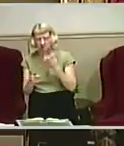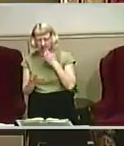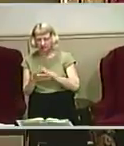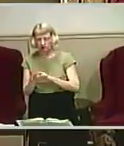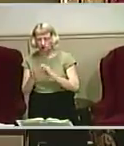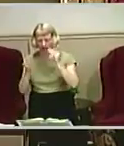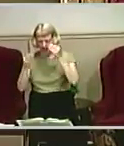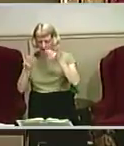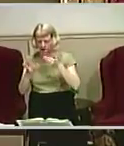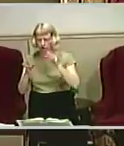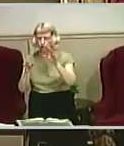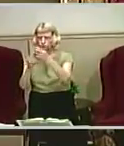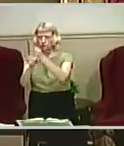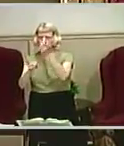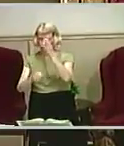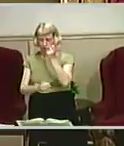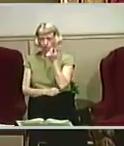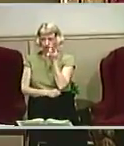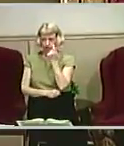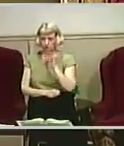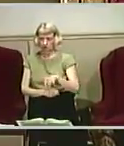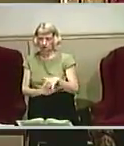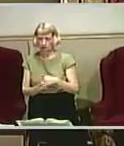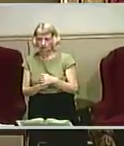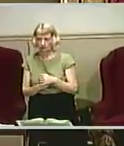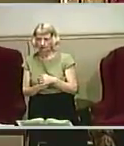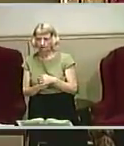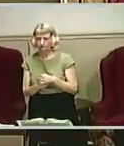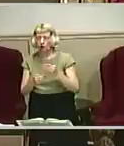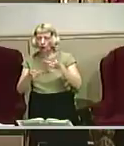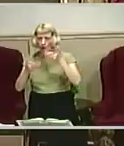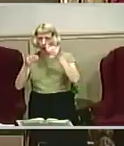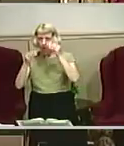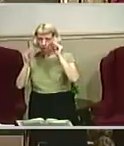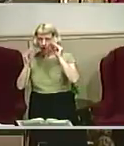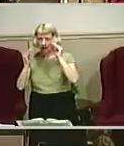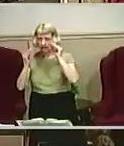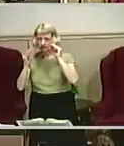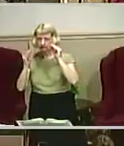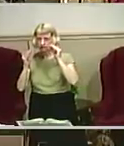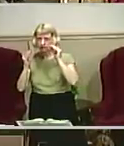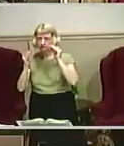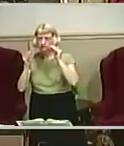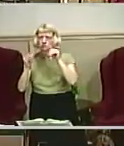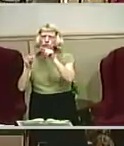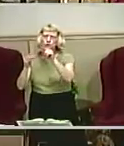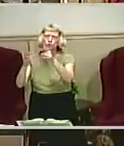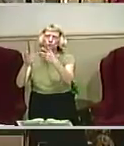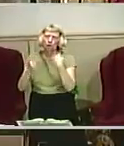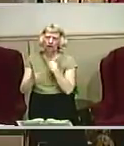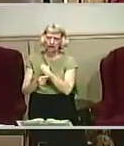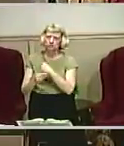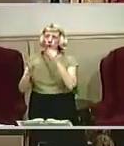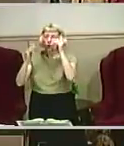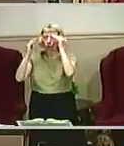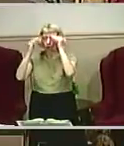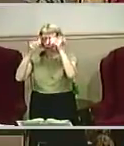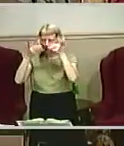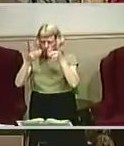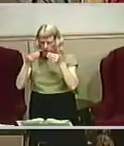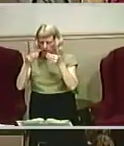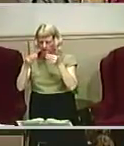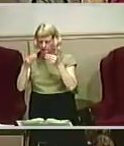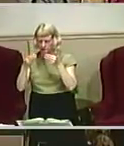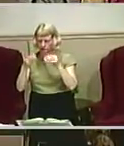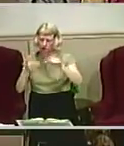our eyes closed and we're trusting God. Do you understand that? Open our eyes to what You have for us, God, but please close our eyes to